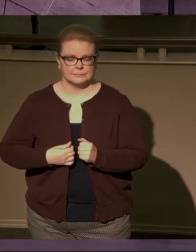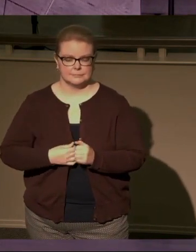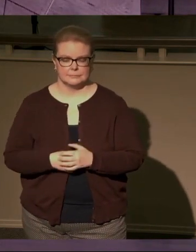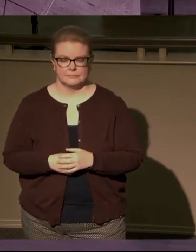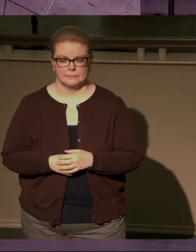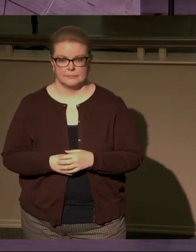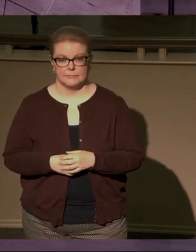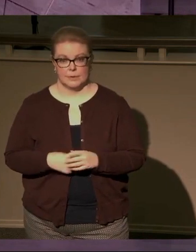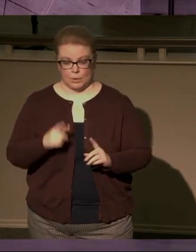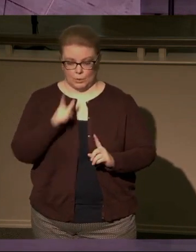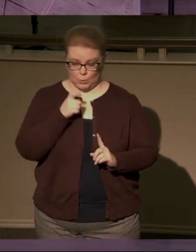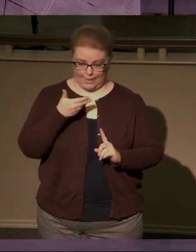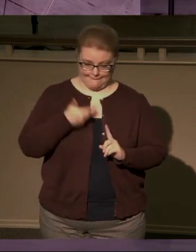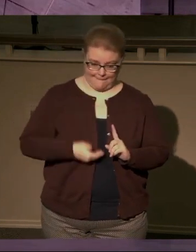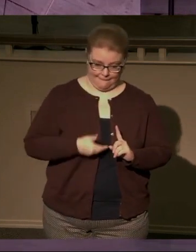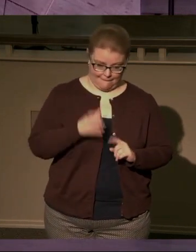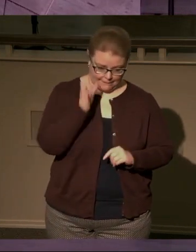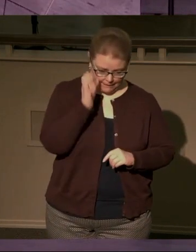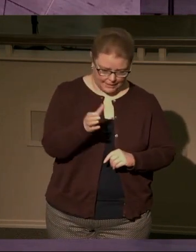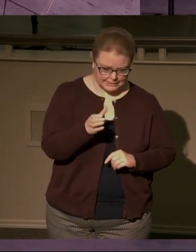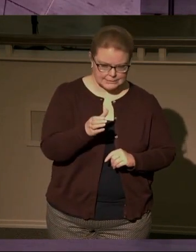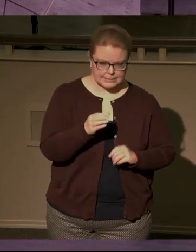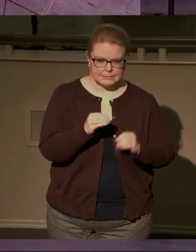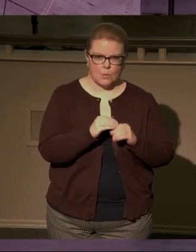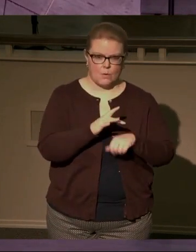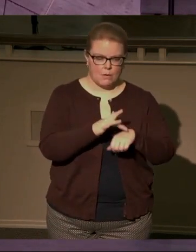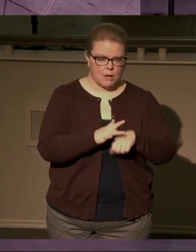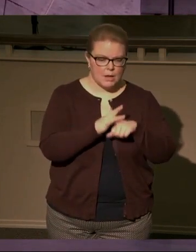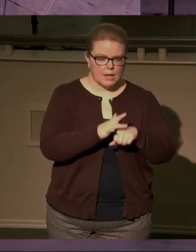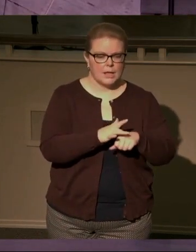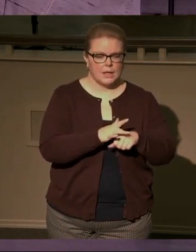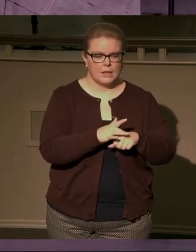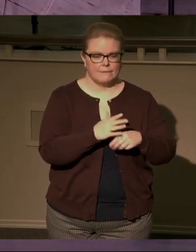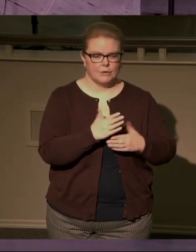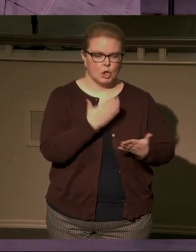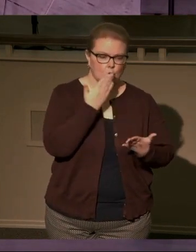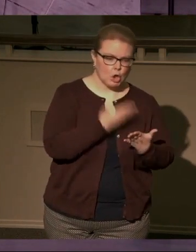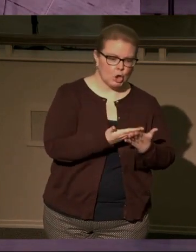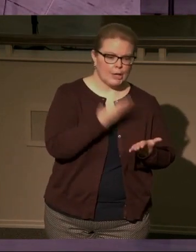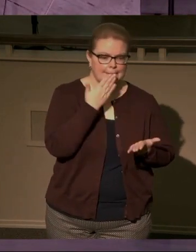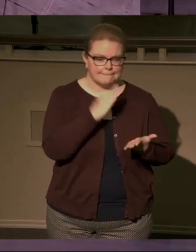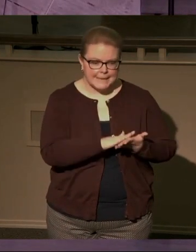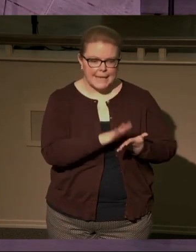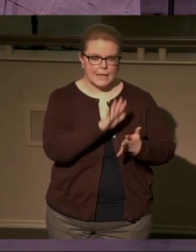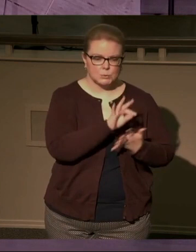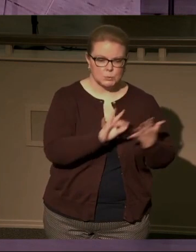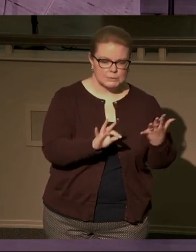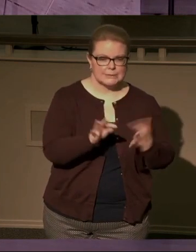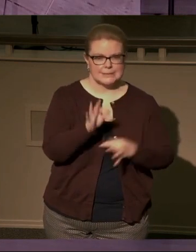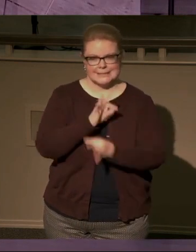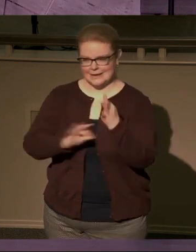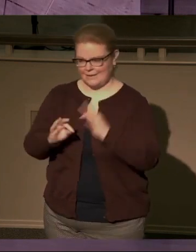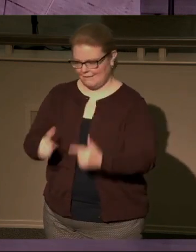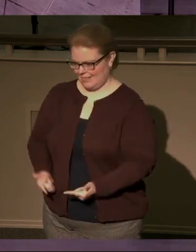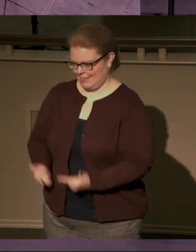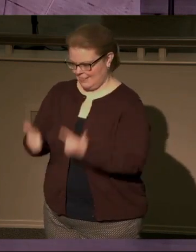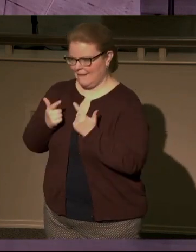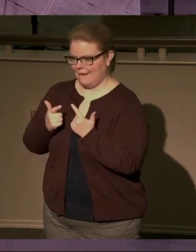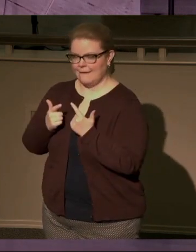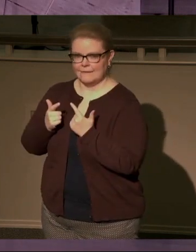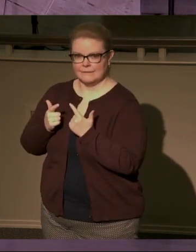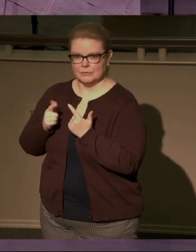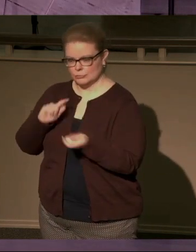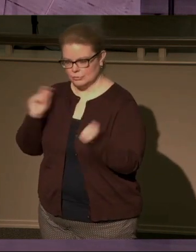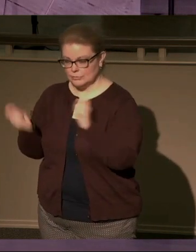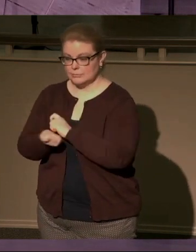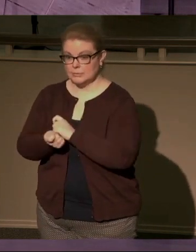The Who Am I heritage is concerned about moral contentment rather than life transformation. So as long as we look good and act good, we